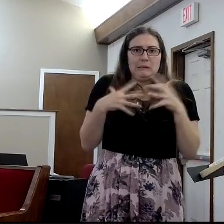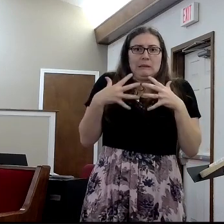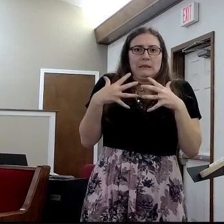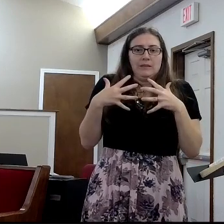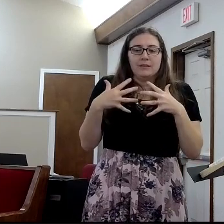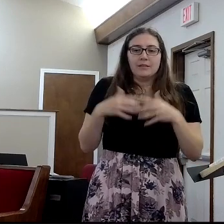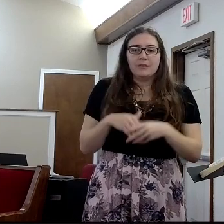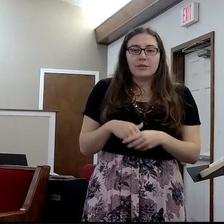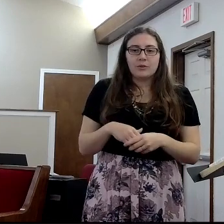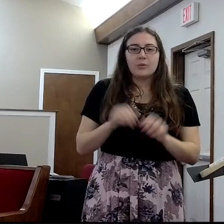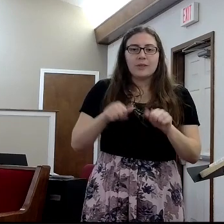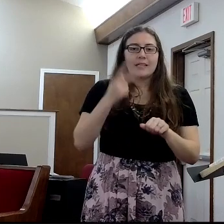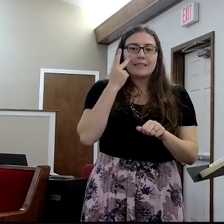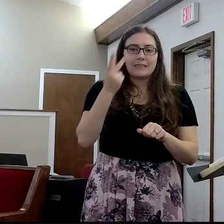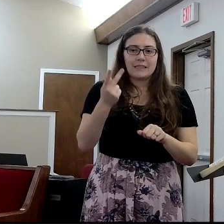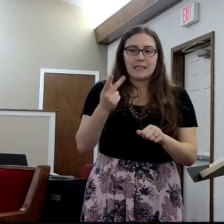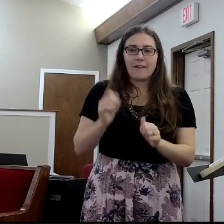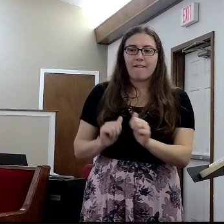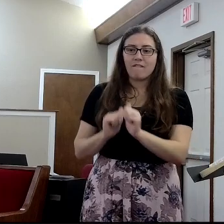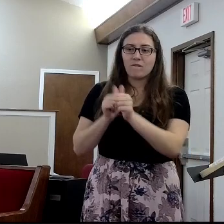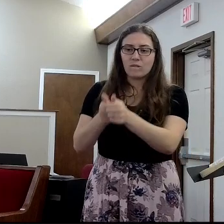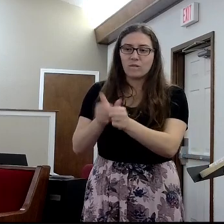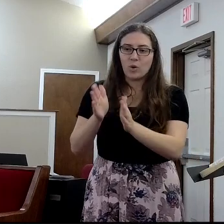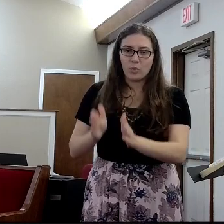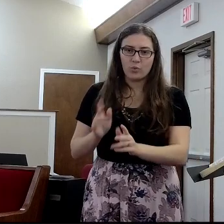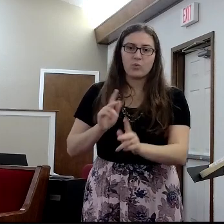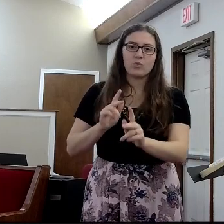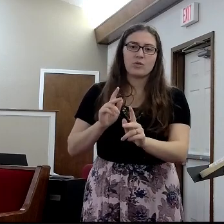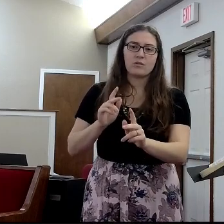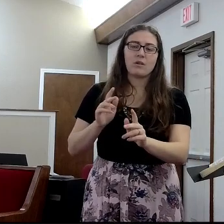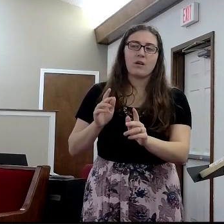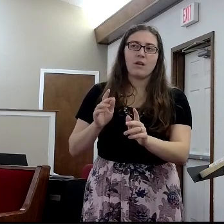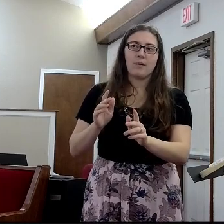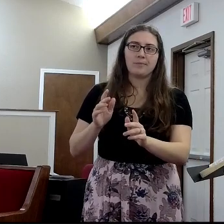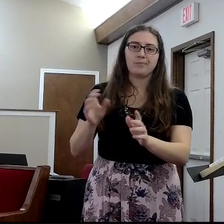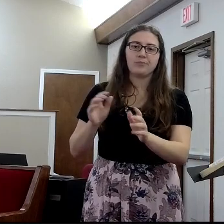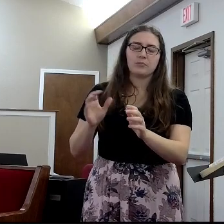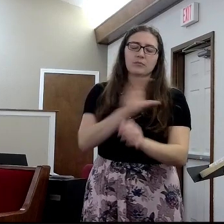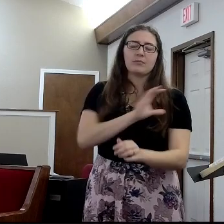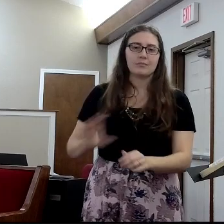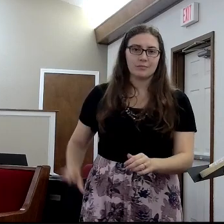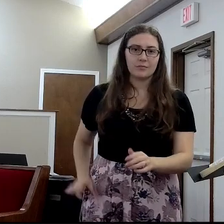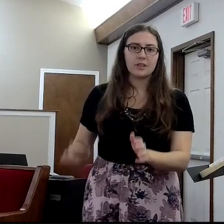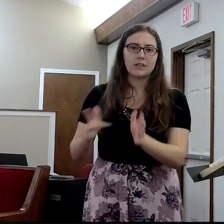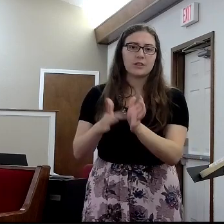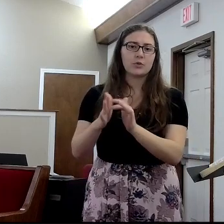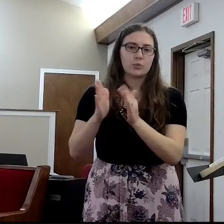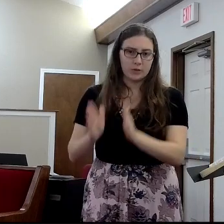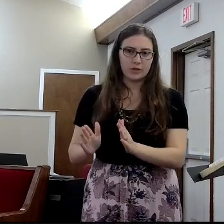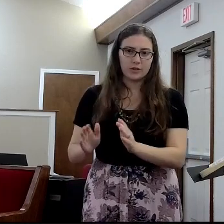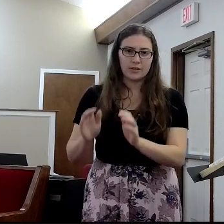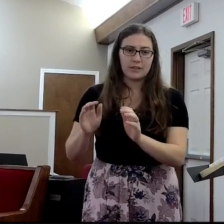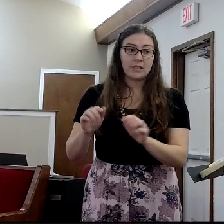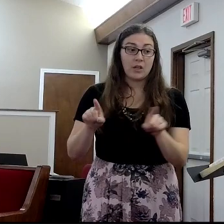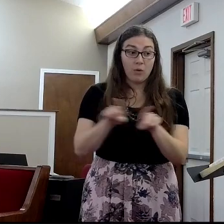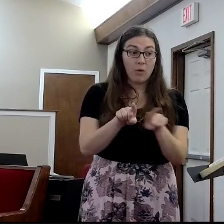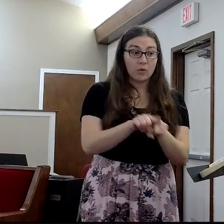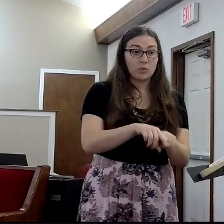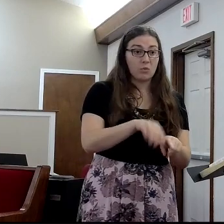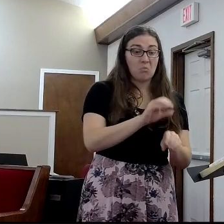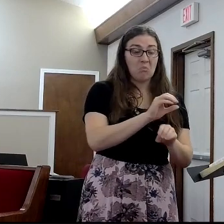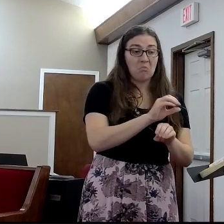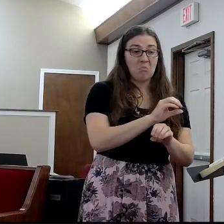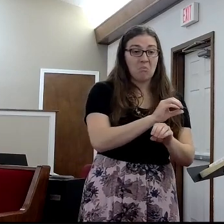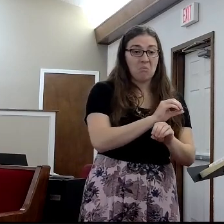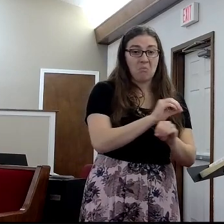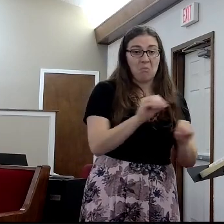in both of the two stories were afraid. This shows how both followers of Christ and non-believers will seek help when they're afraid.